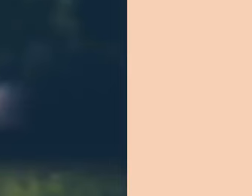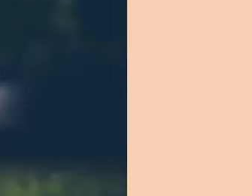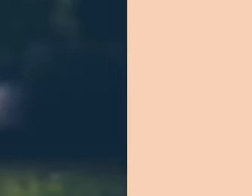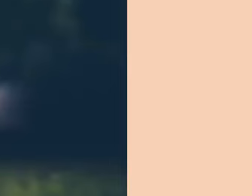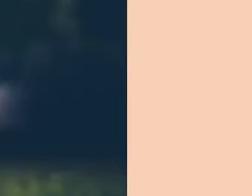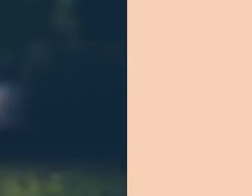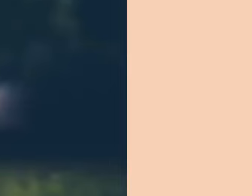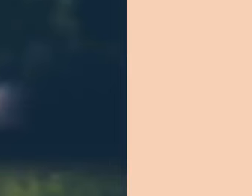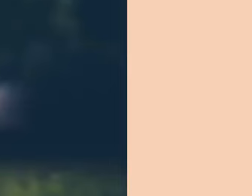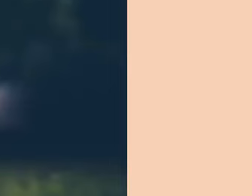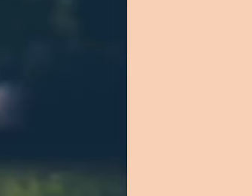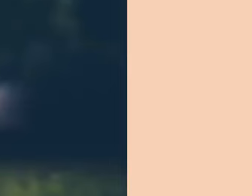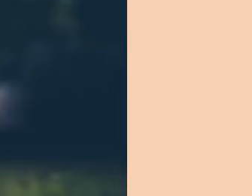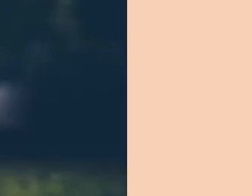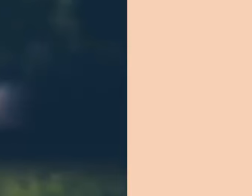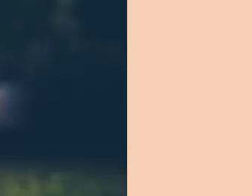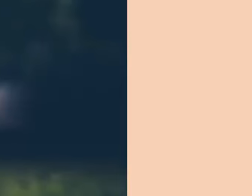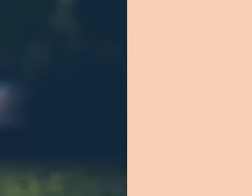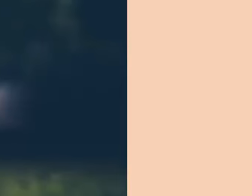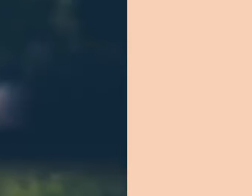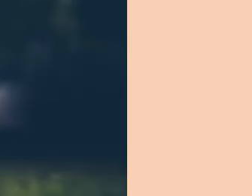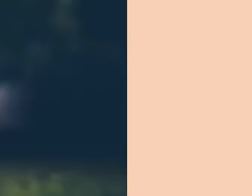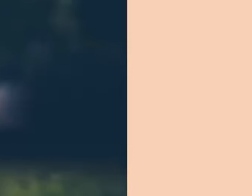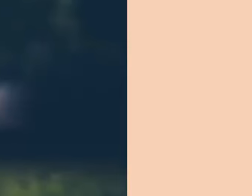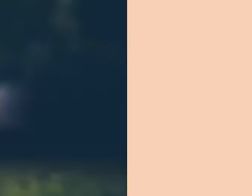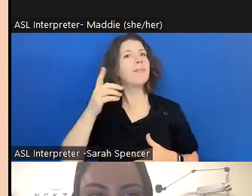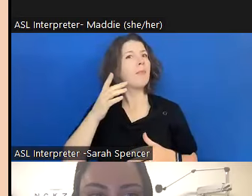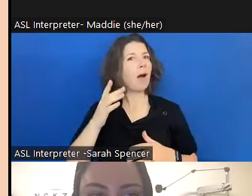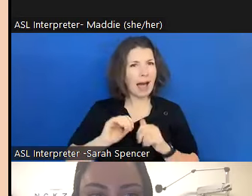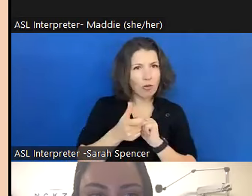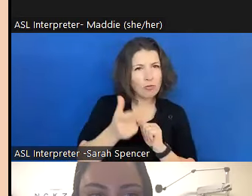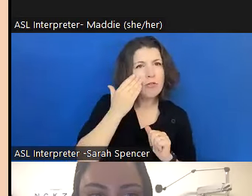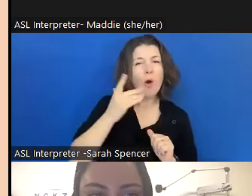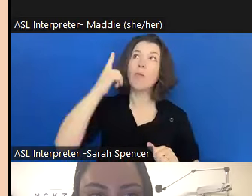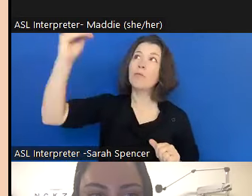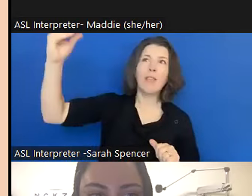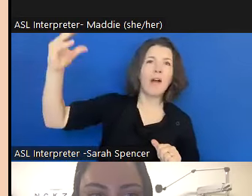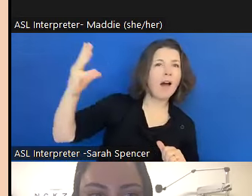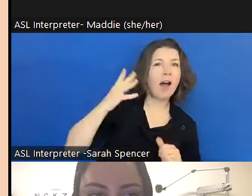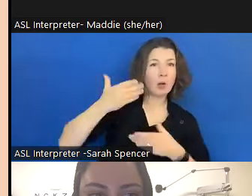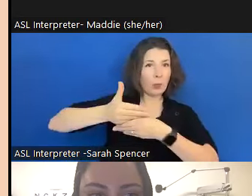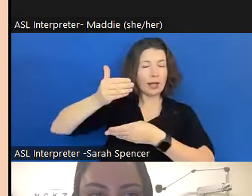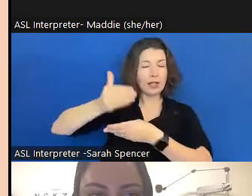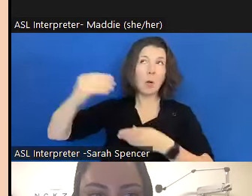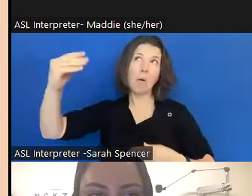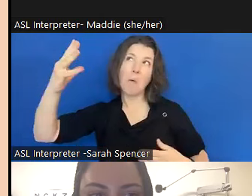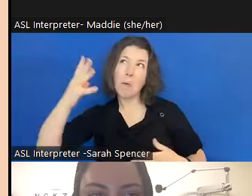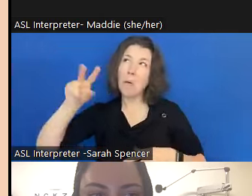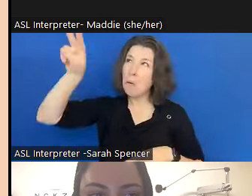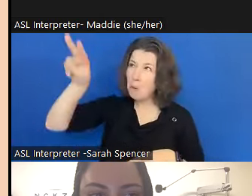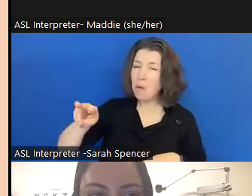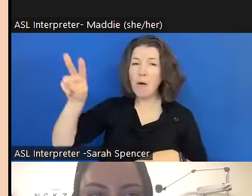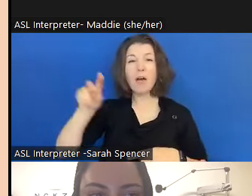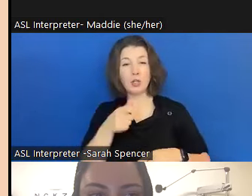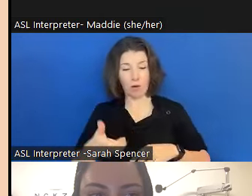is, depending on how much light is pouring through your window, where to place your feet when you step out of bed, and how to navigate to the bathroom.